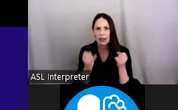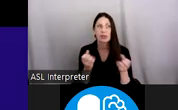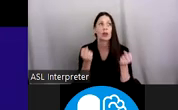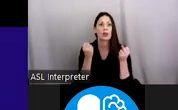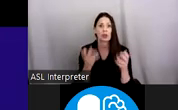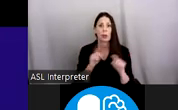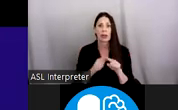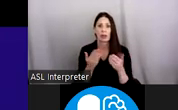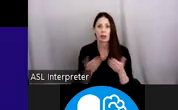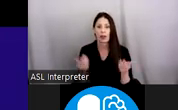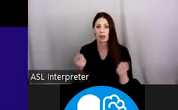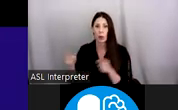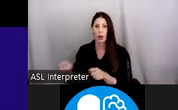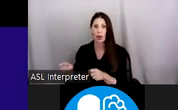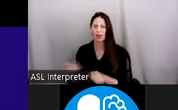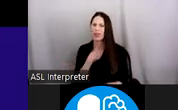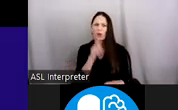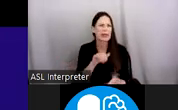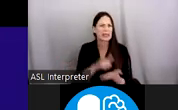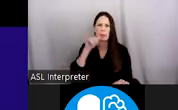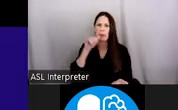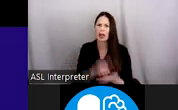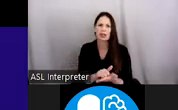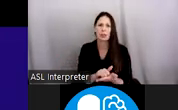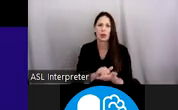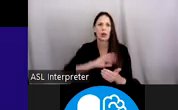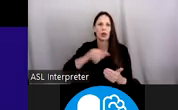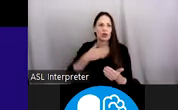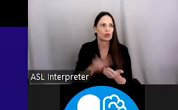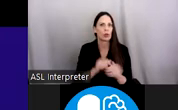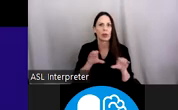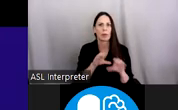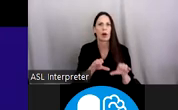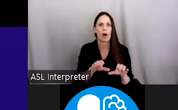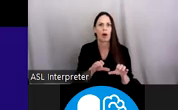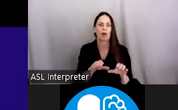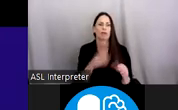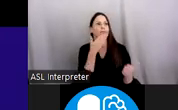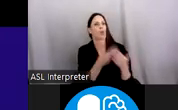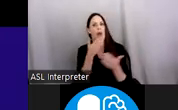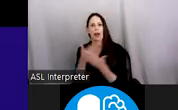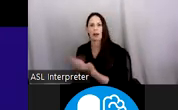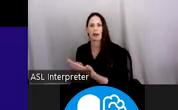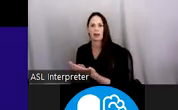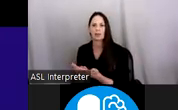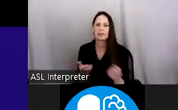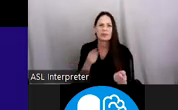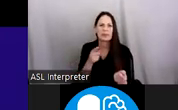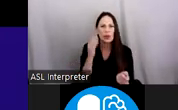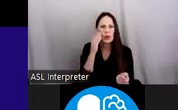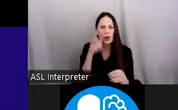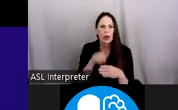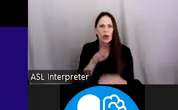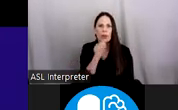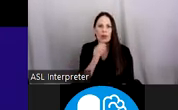that it's impossible to do them all justice. So we just have to phase things. Like you guys all do that in your business and your personal life.